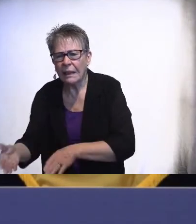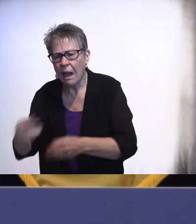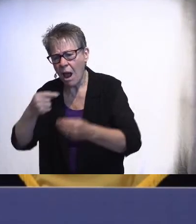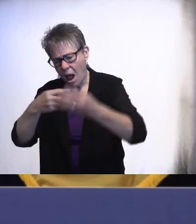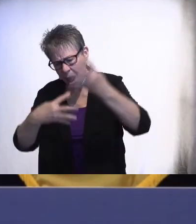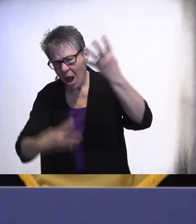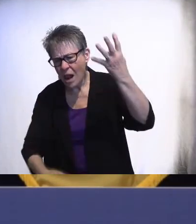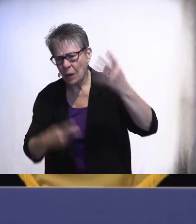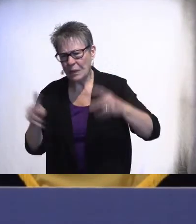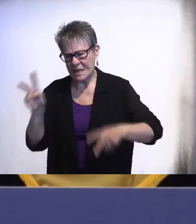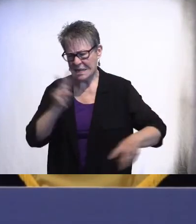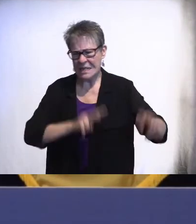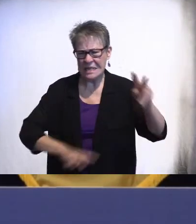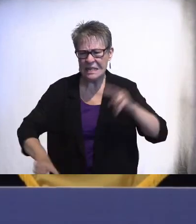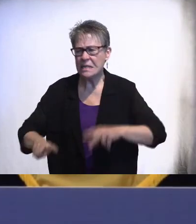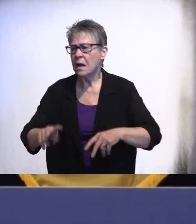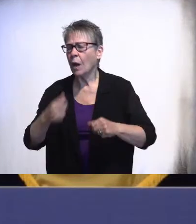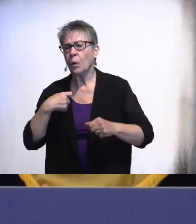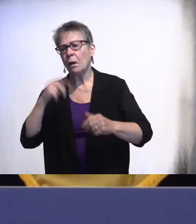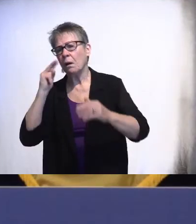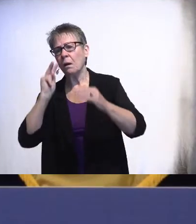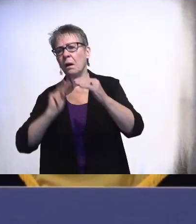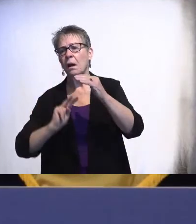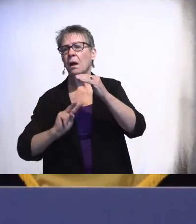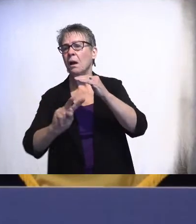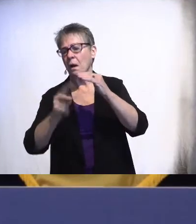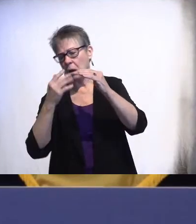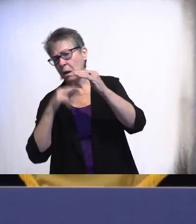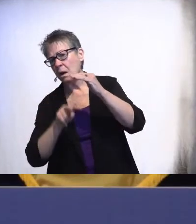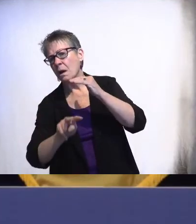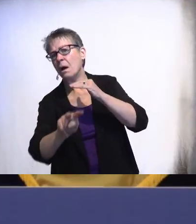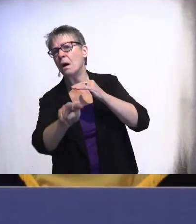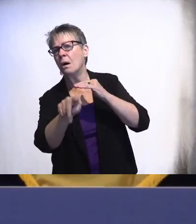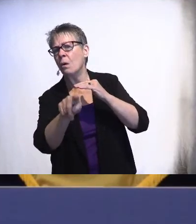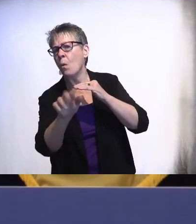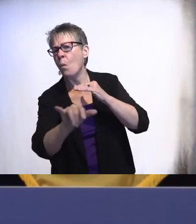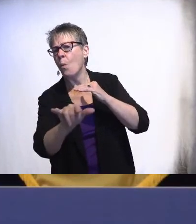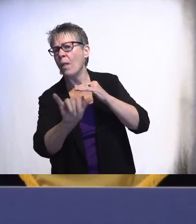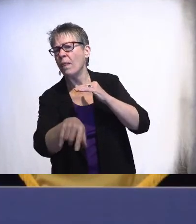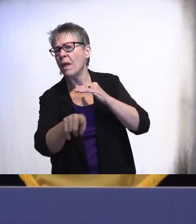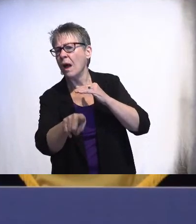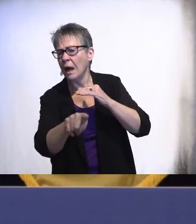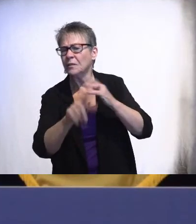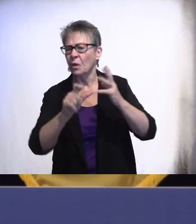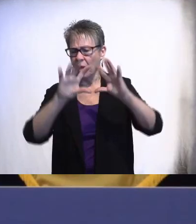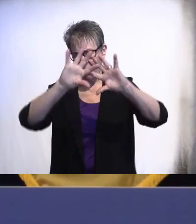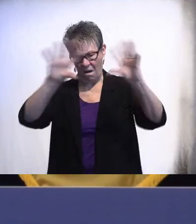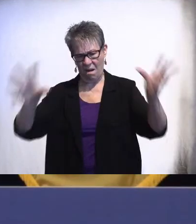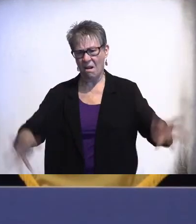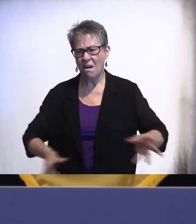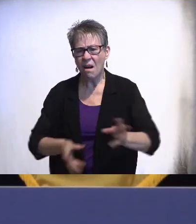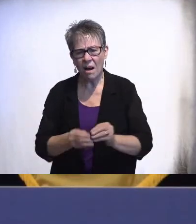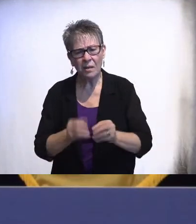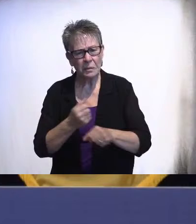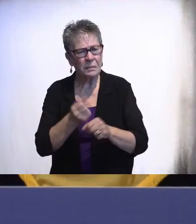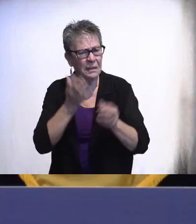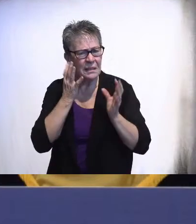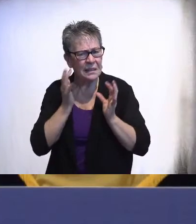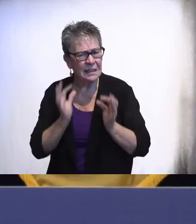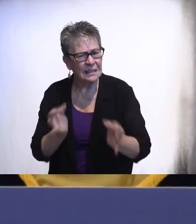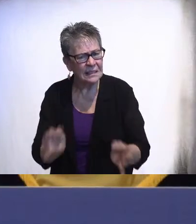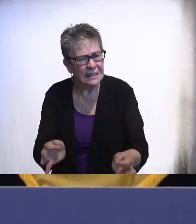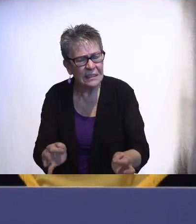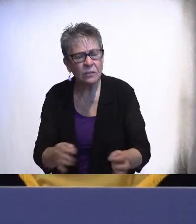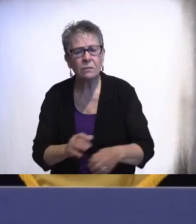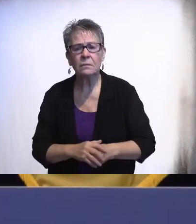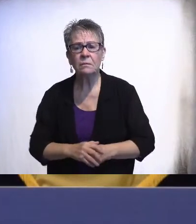like weeks ahead of time. It's acknowledging that vaccination rates